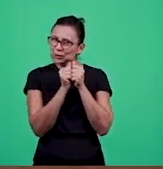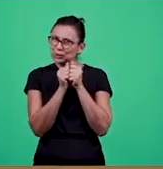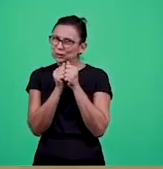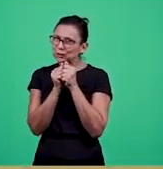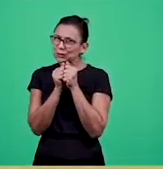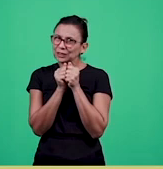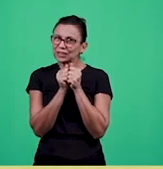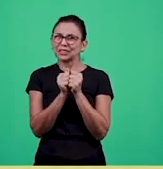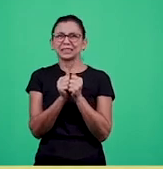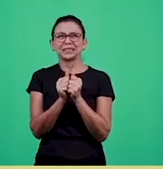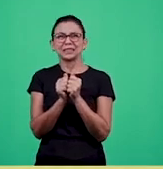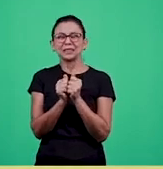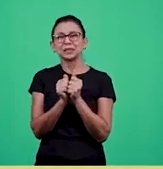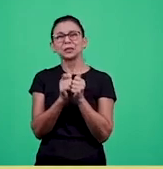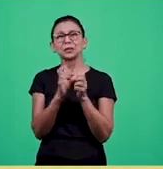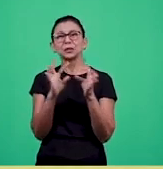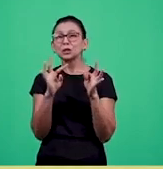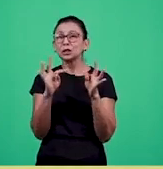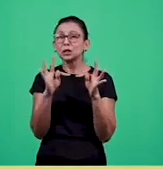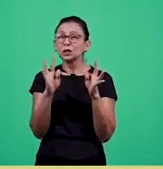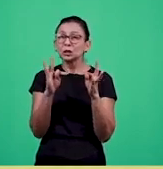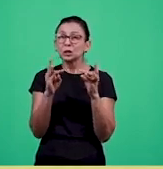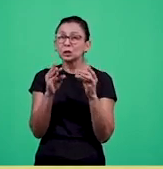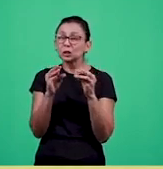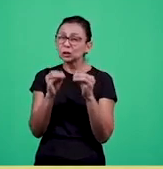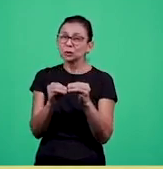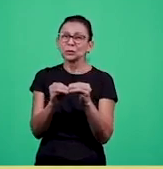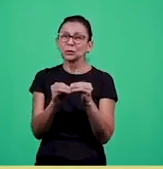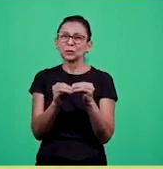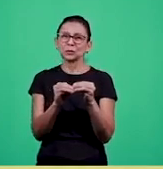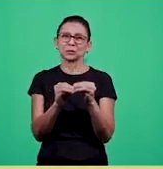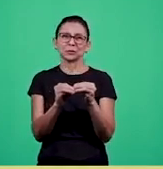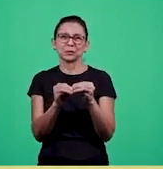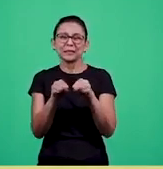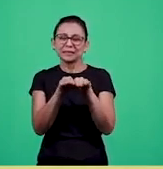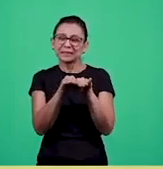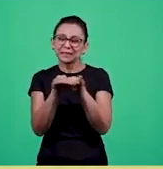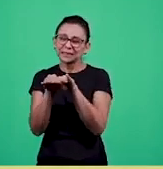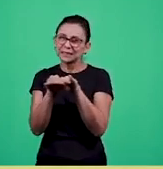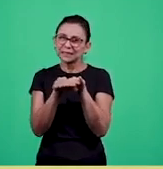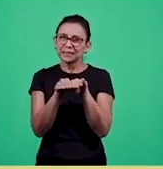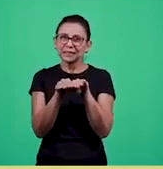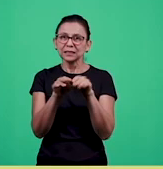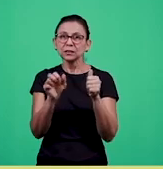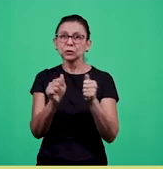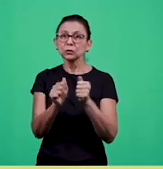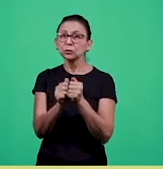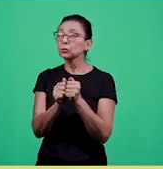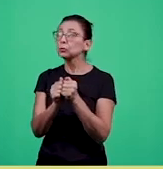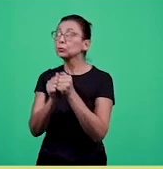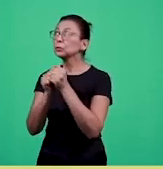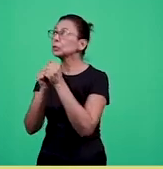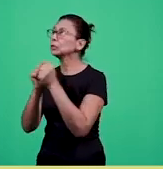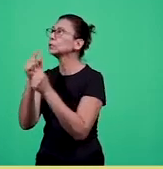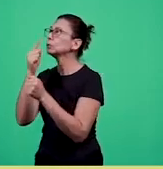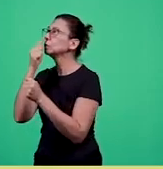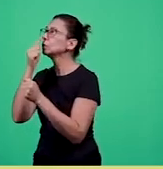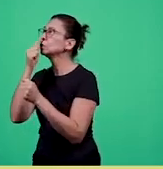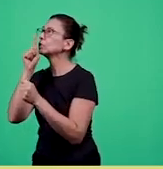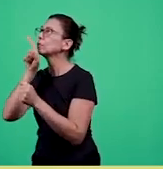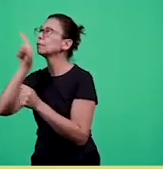together, always having everything common, being together with everyone and with God.